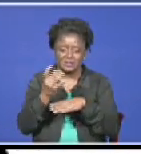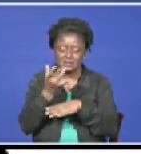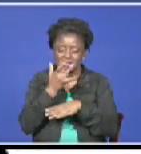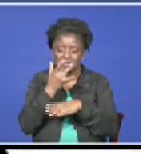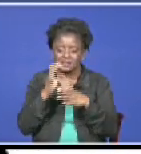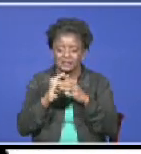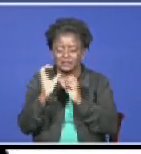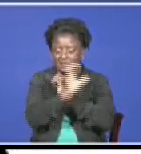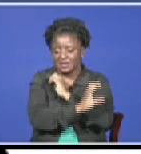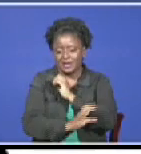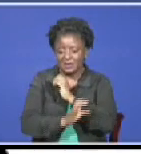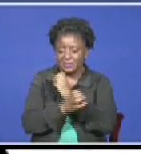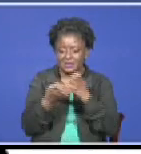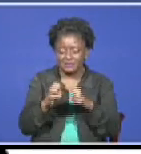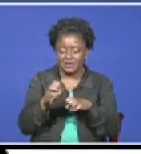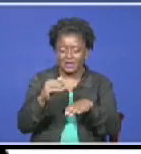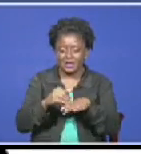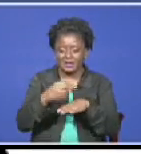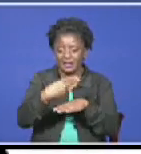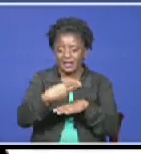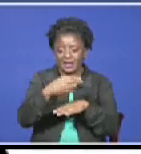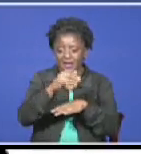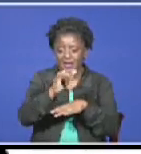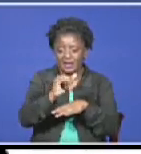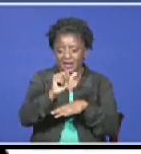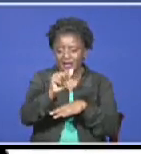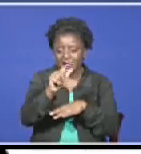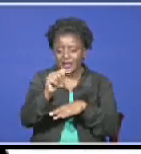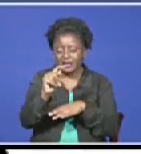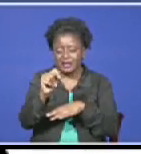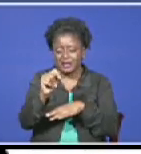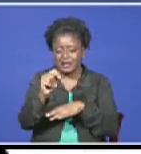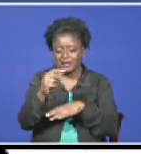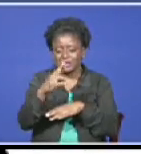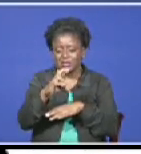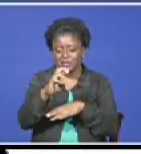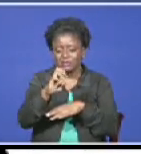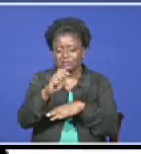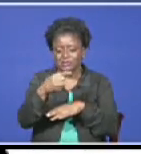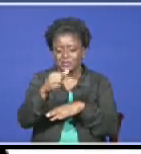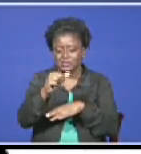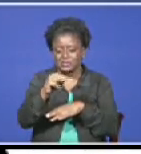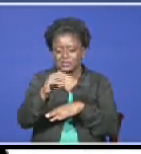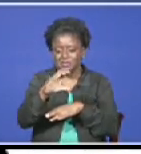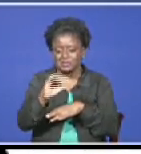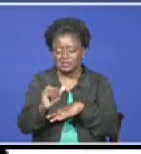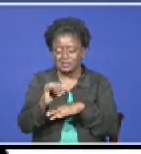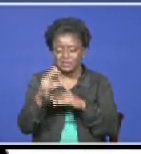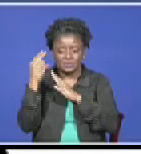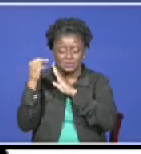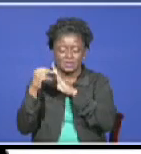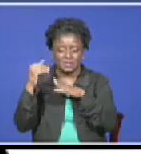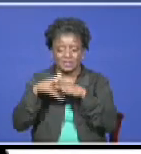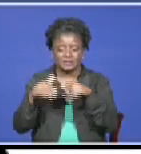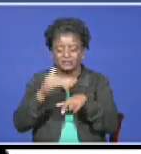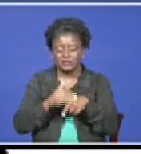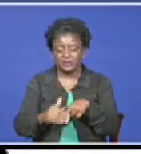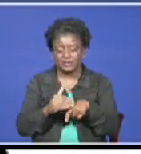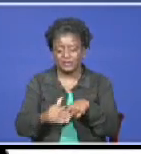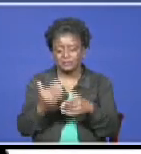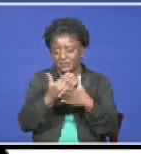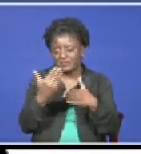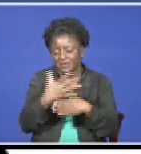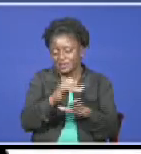event, which is being held at the Hyatt Regency Hotel in Florida. Before the team left for competition, patrons and sponsors tried a number of